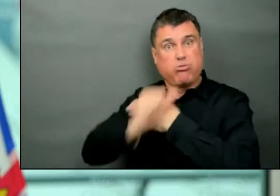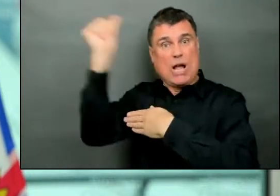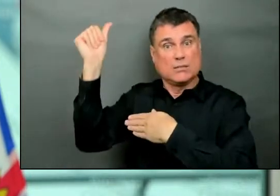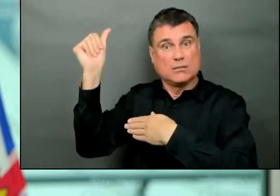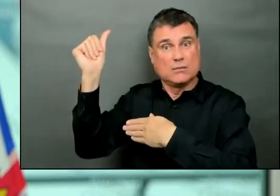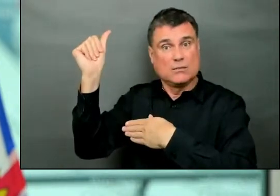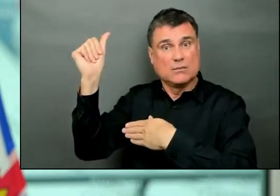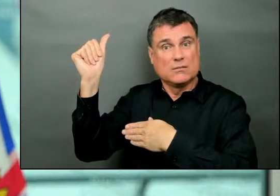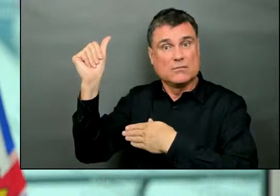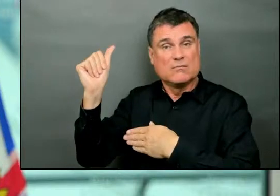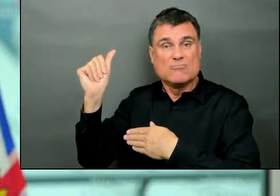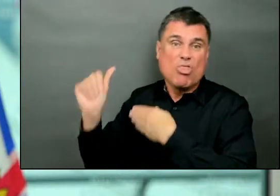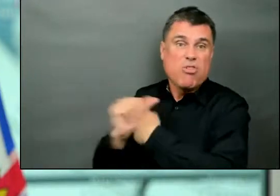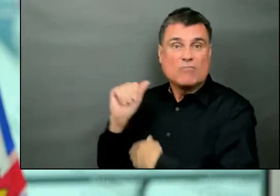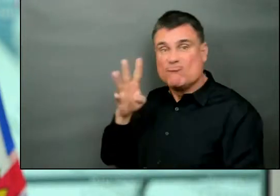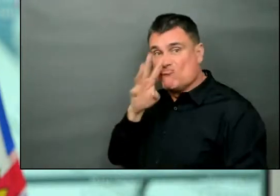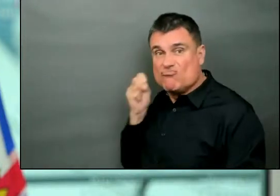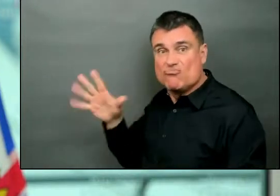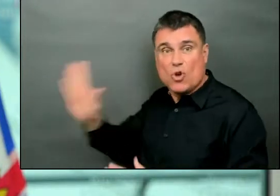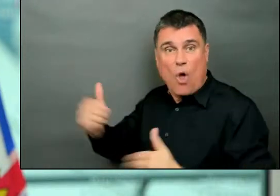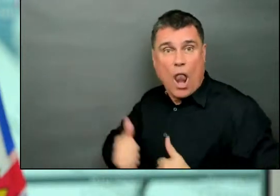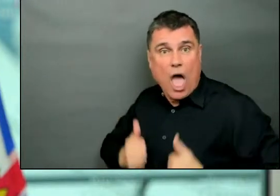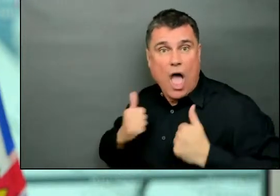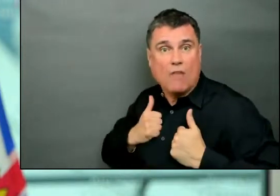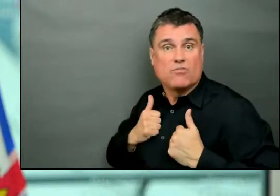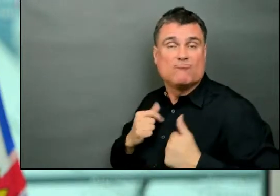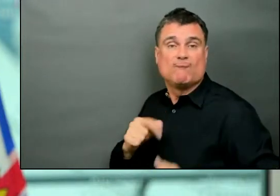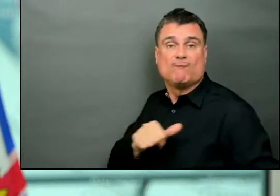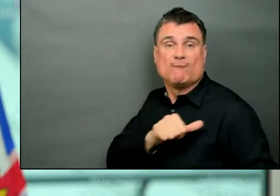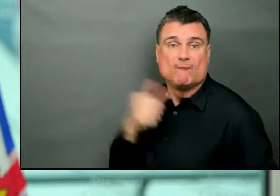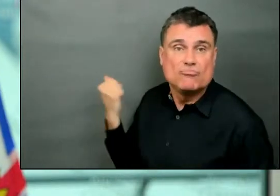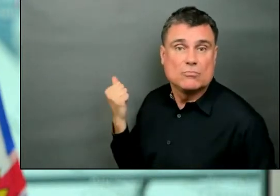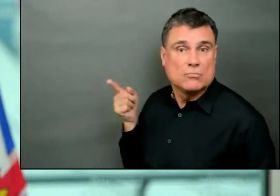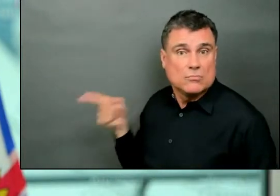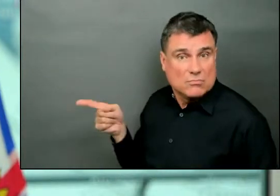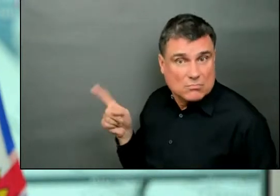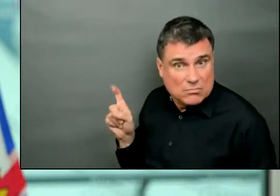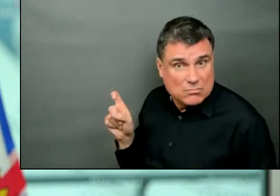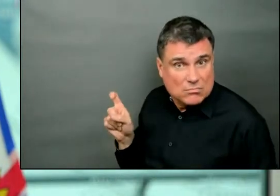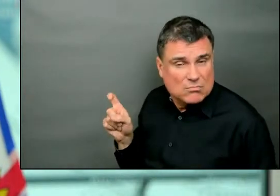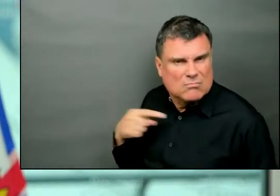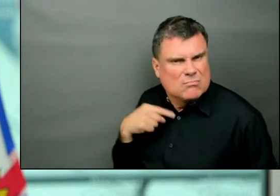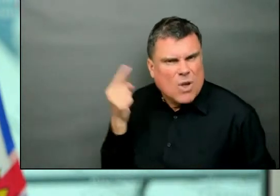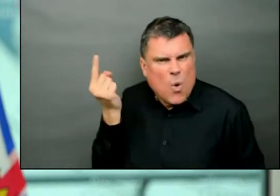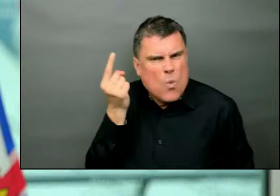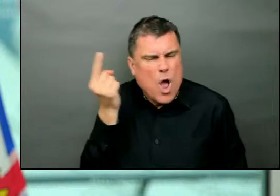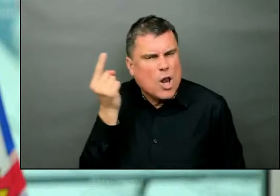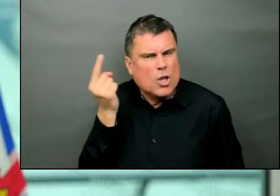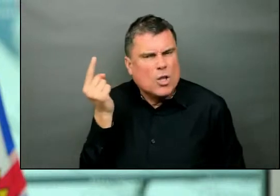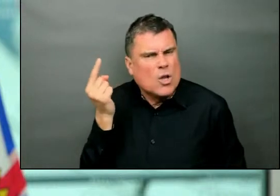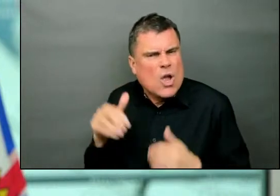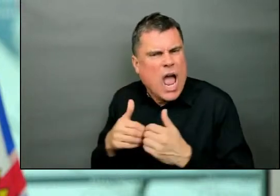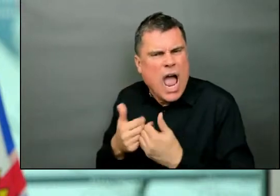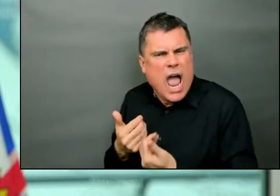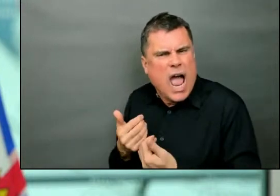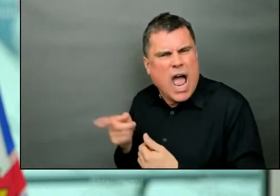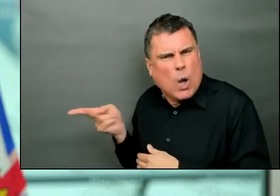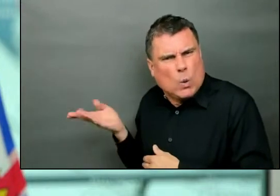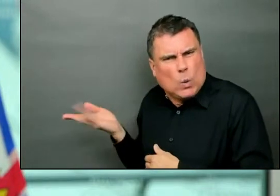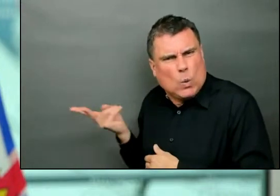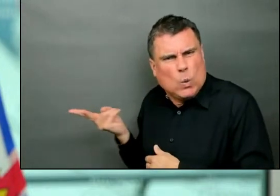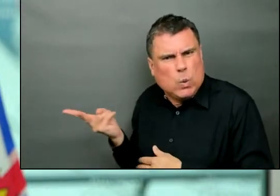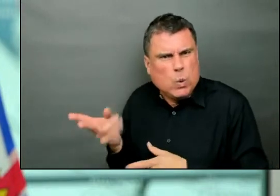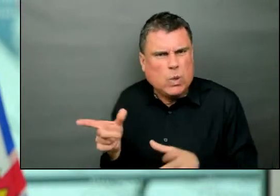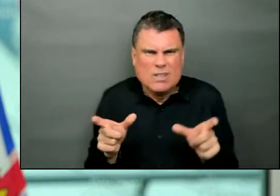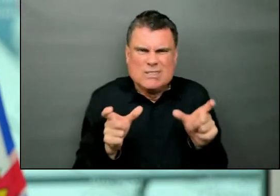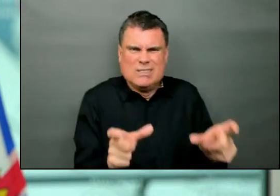wondering if you can talk to where you're at with that, how you're dealing with that, if it's increased, decreased, and just if you can talk to